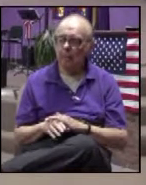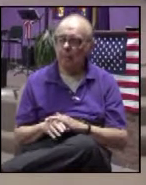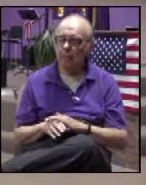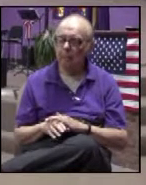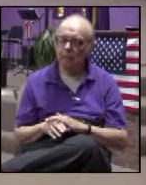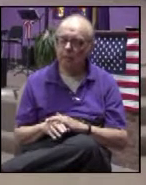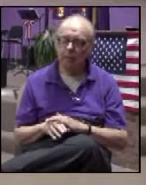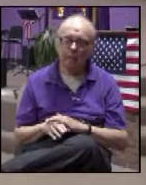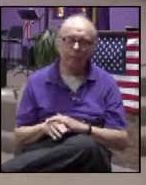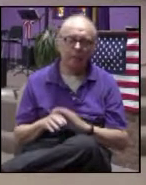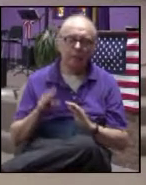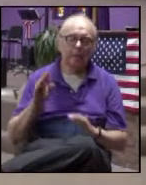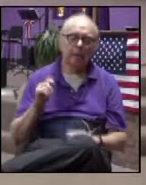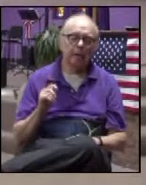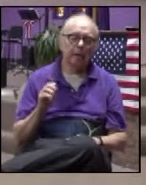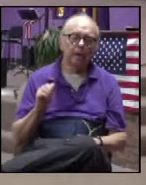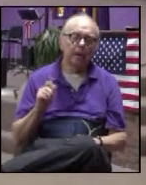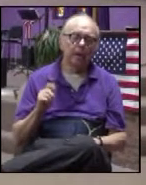a Talmud,